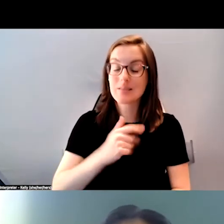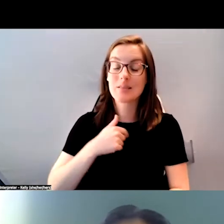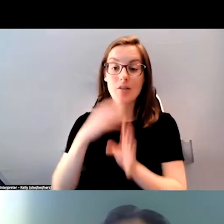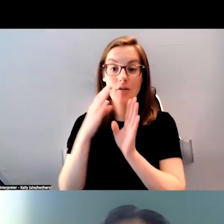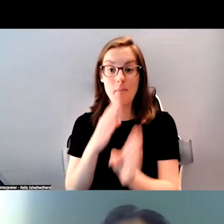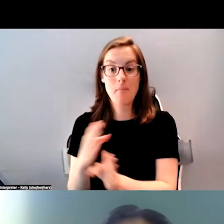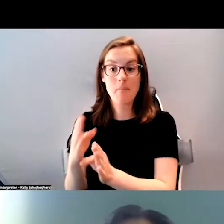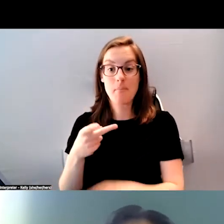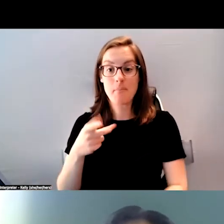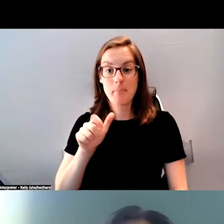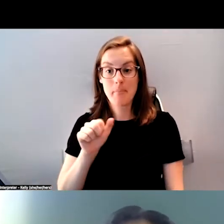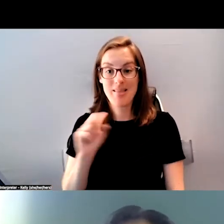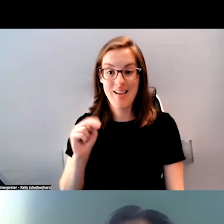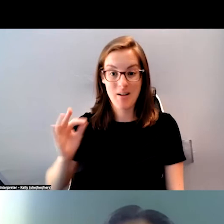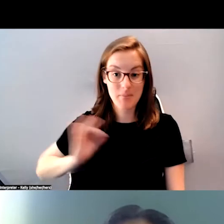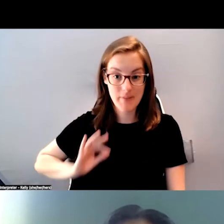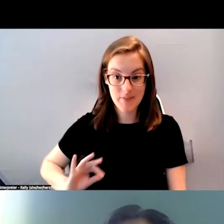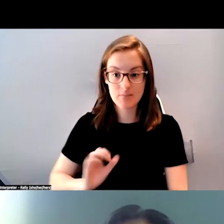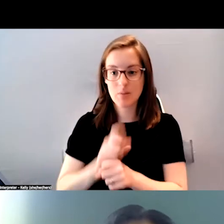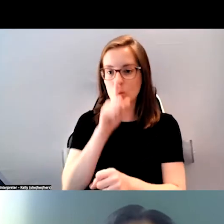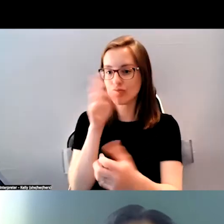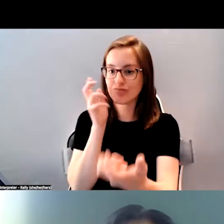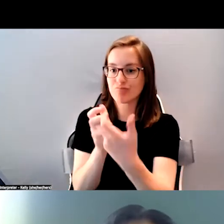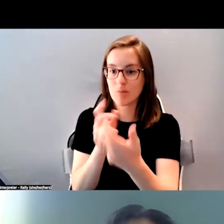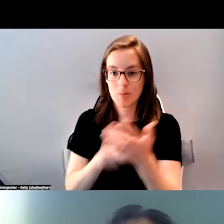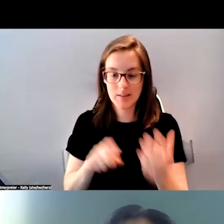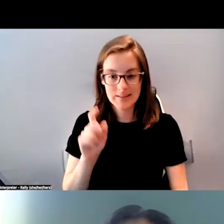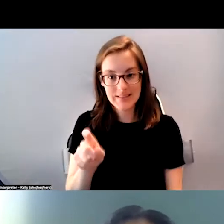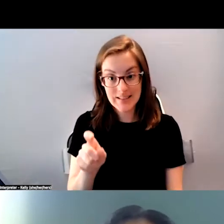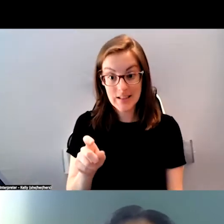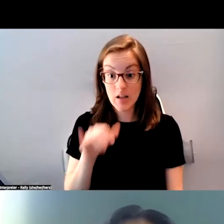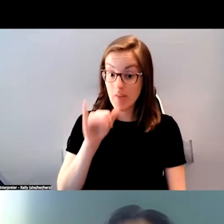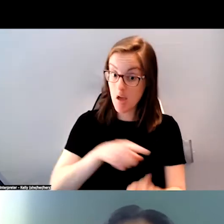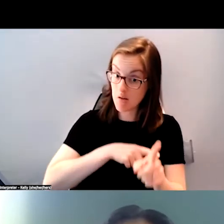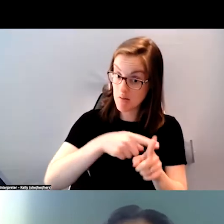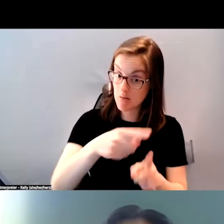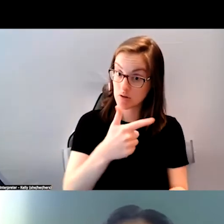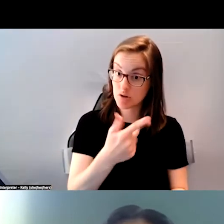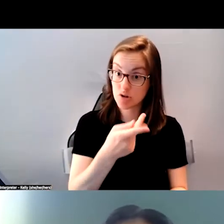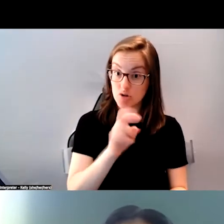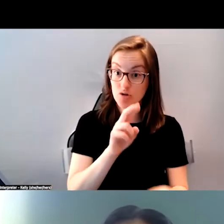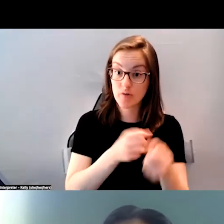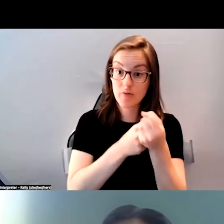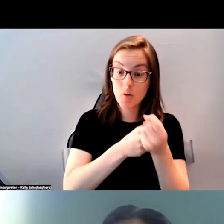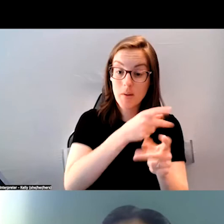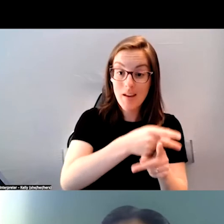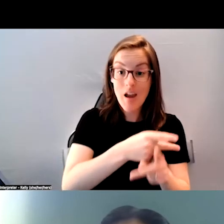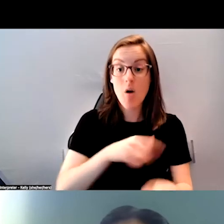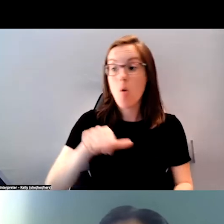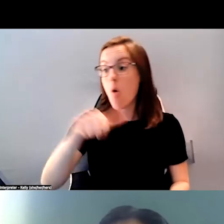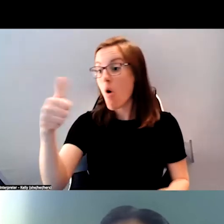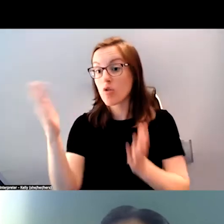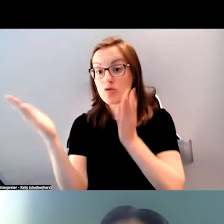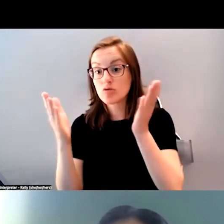they need, whether this is specific to gender affirming care, whether it's to do with getting other types of services put